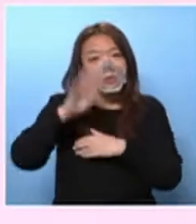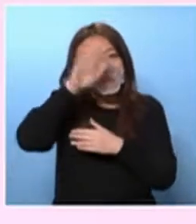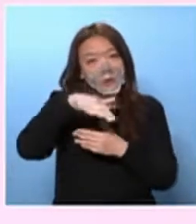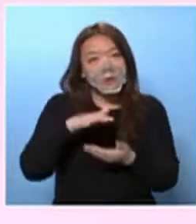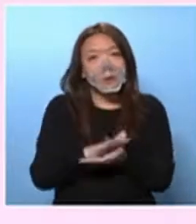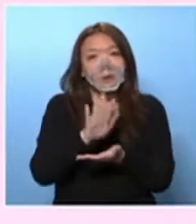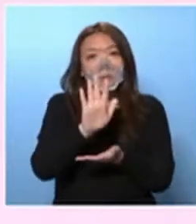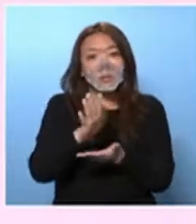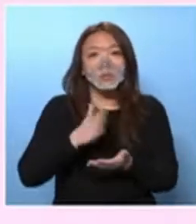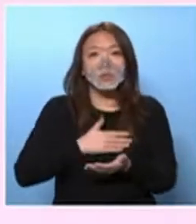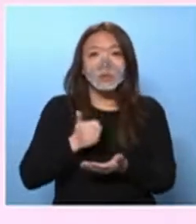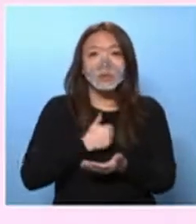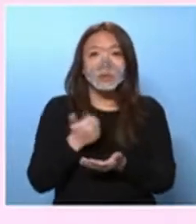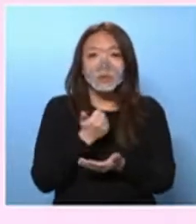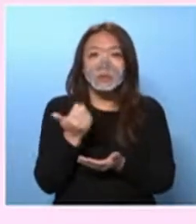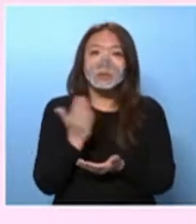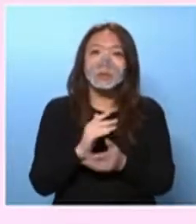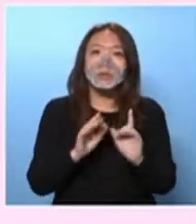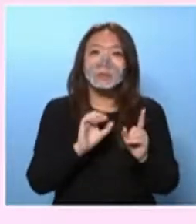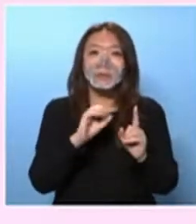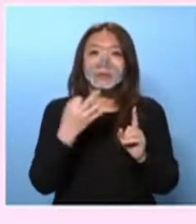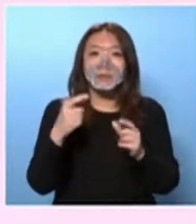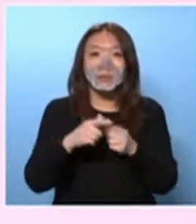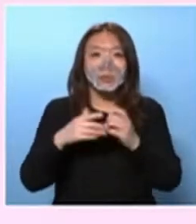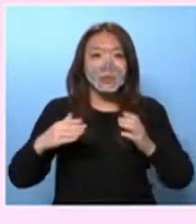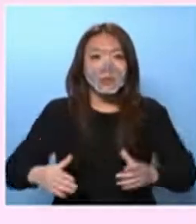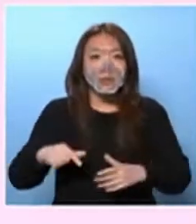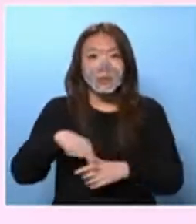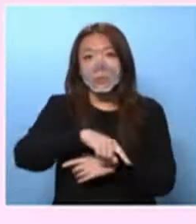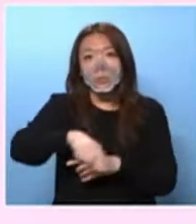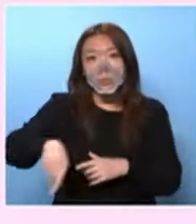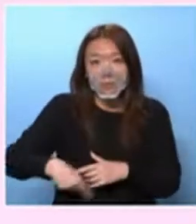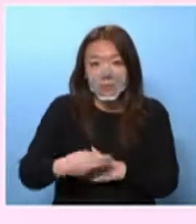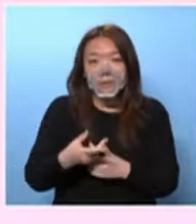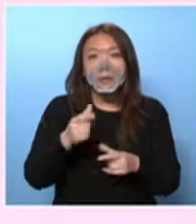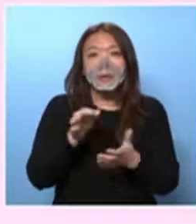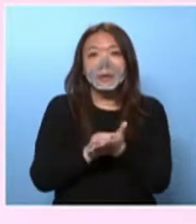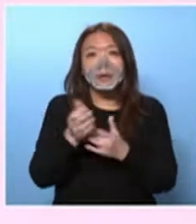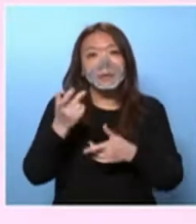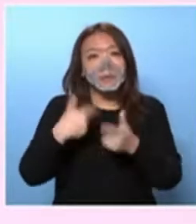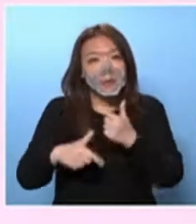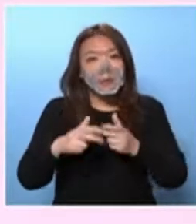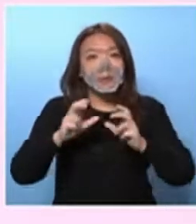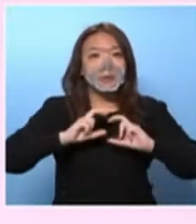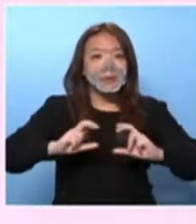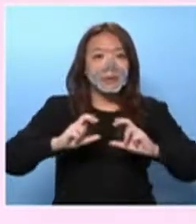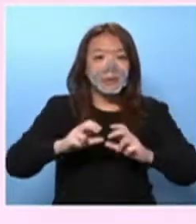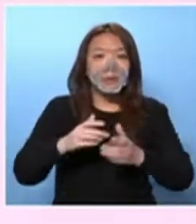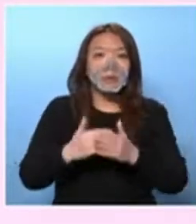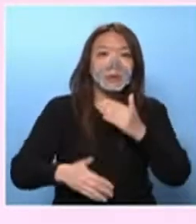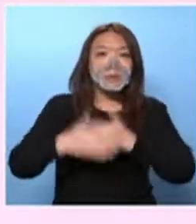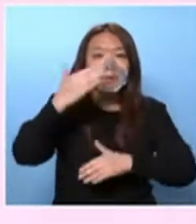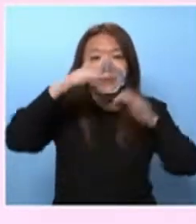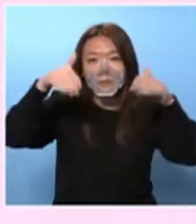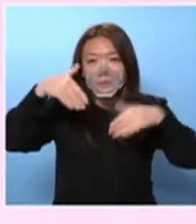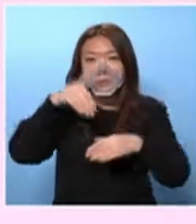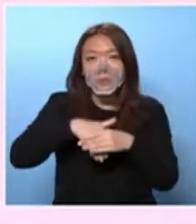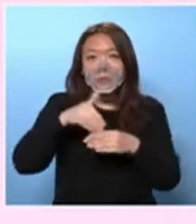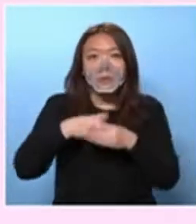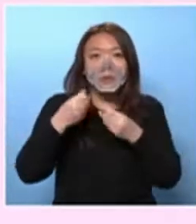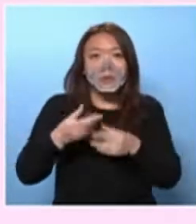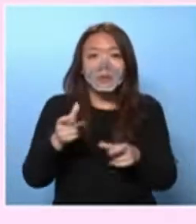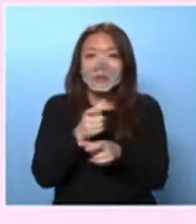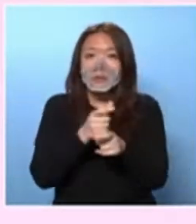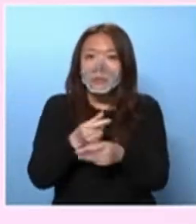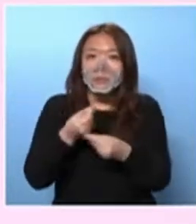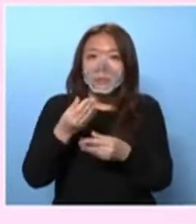for private housing developments in the short to medium term, we will secure approximately 103 hectares of land in the coming 5 years and make available